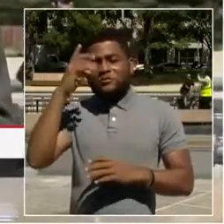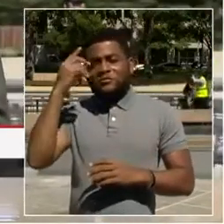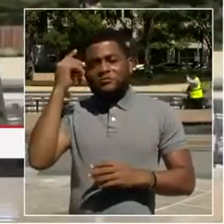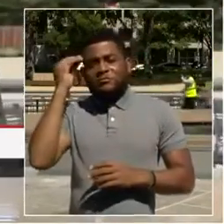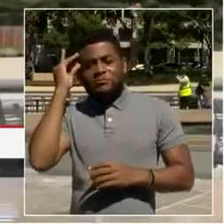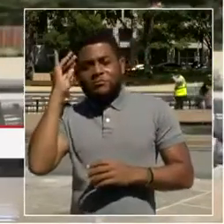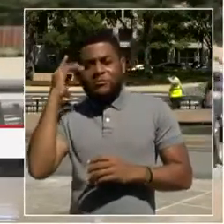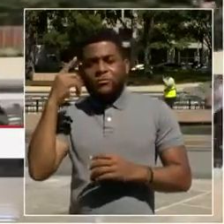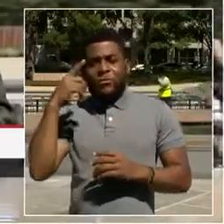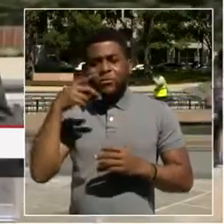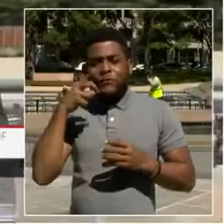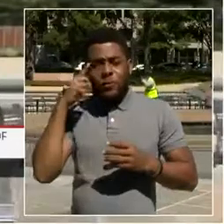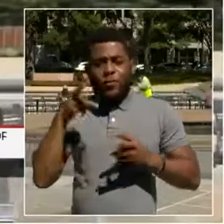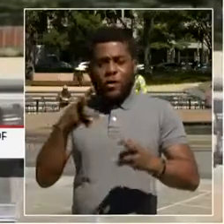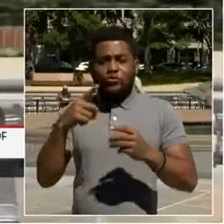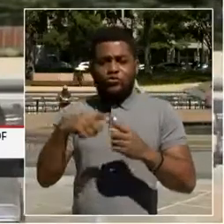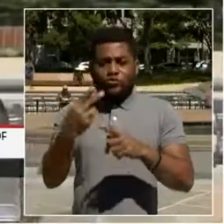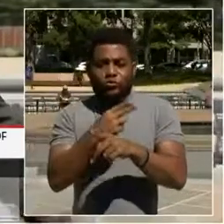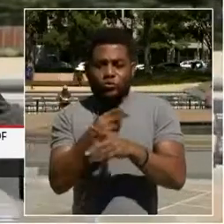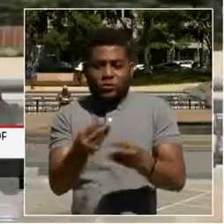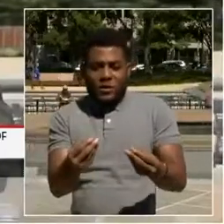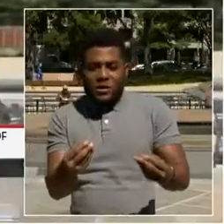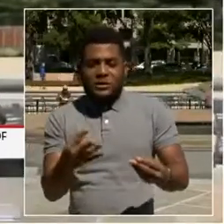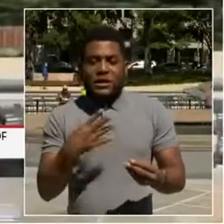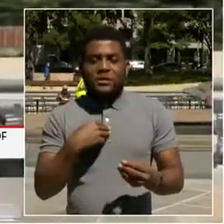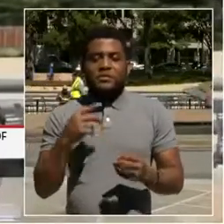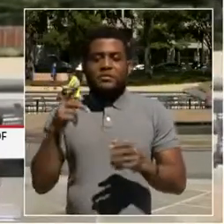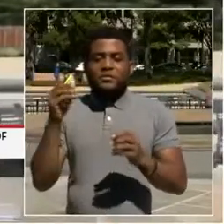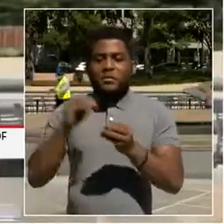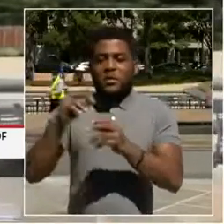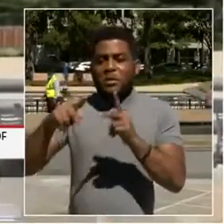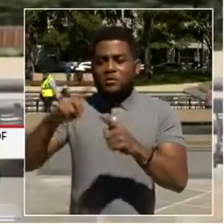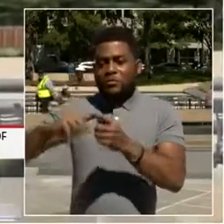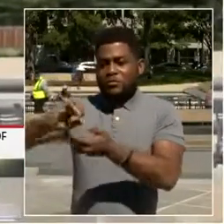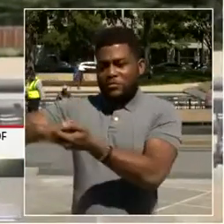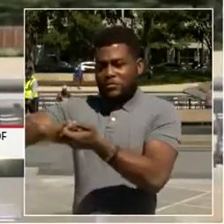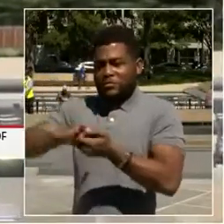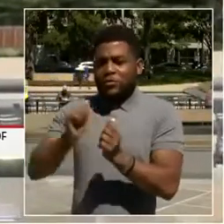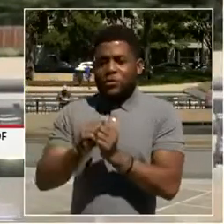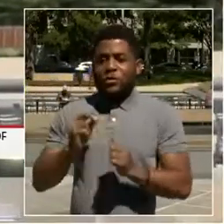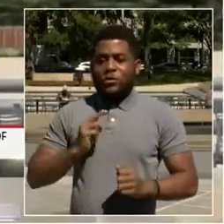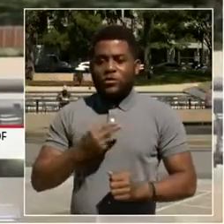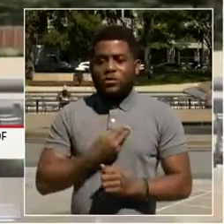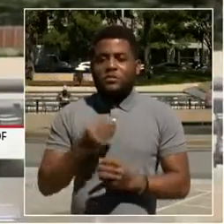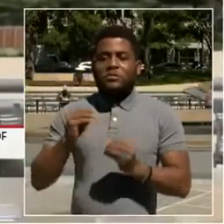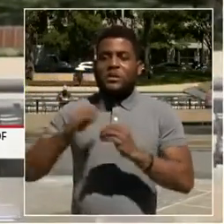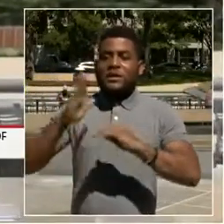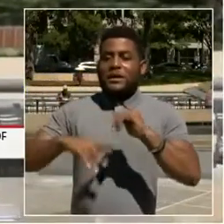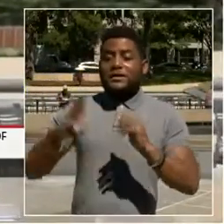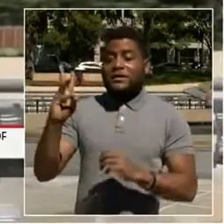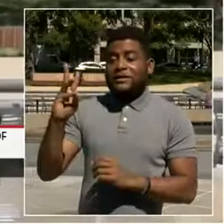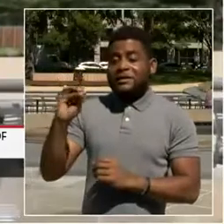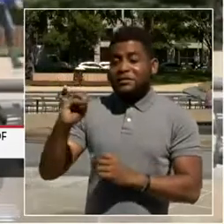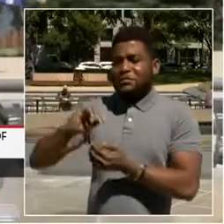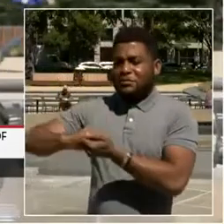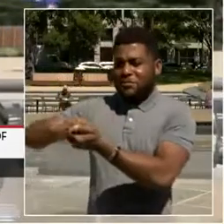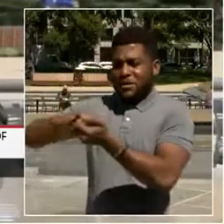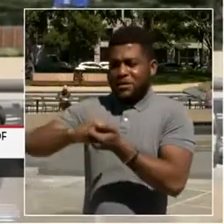with our mission. Here in the National Mall and Memorial Parks, more than 60 partners contribute over $20